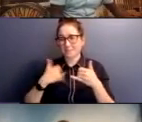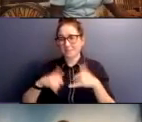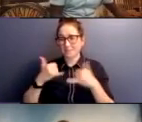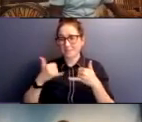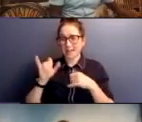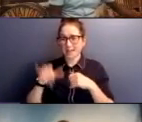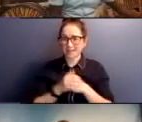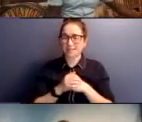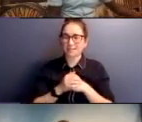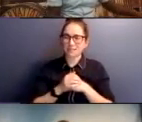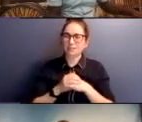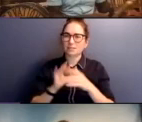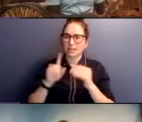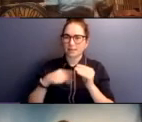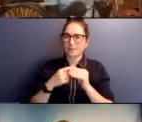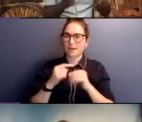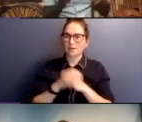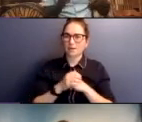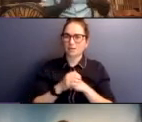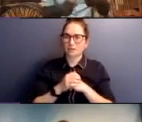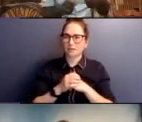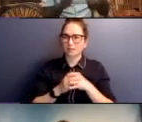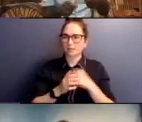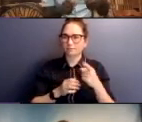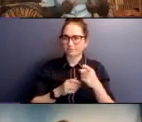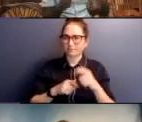We talked about the cloves, right?